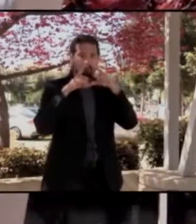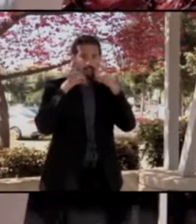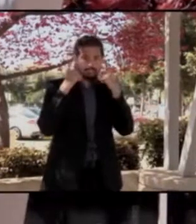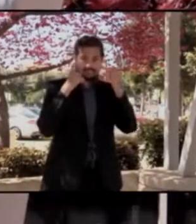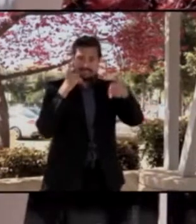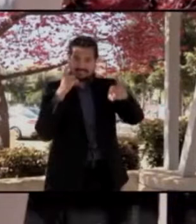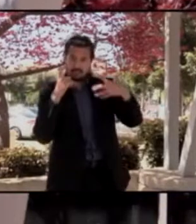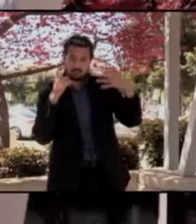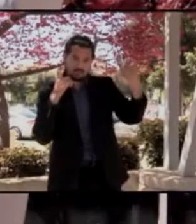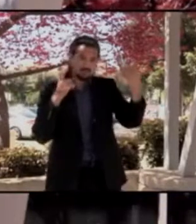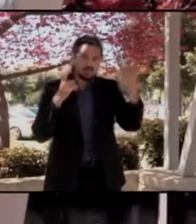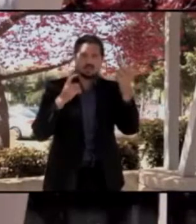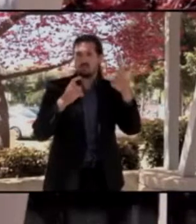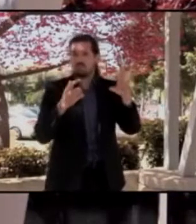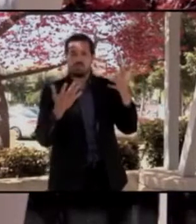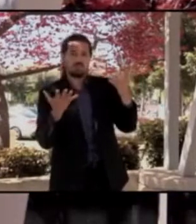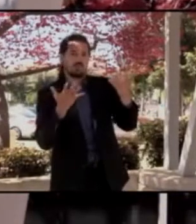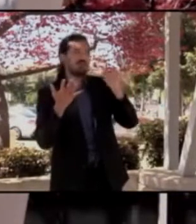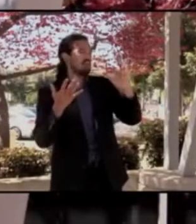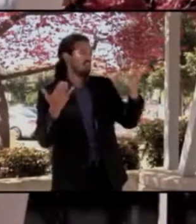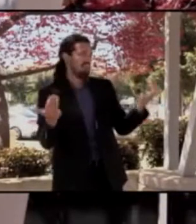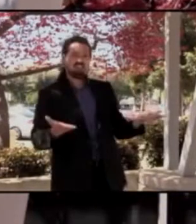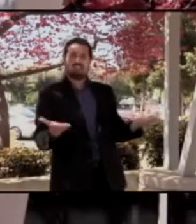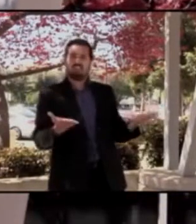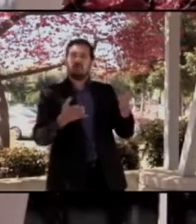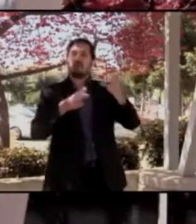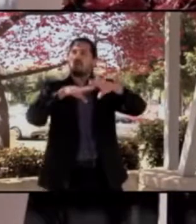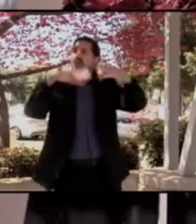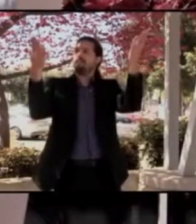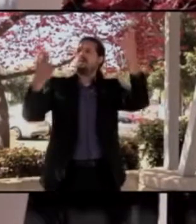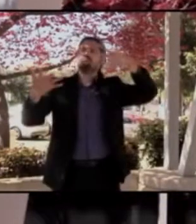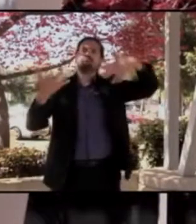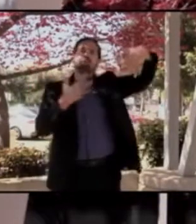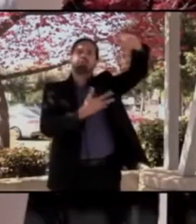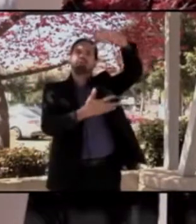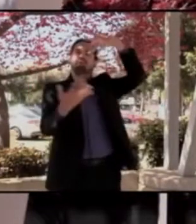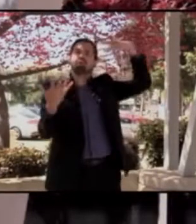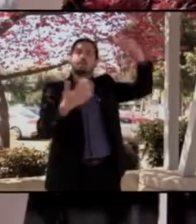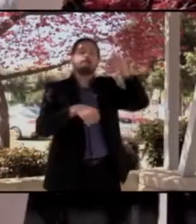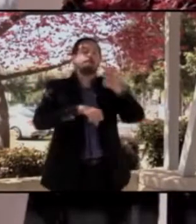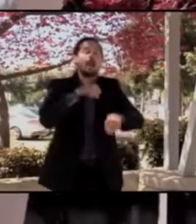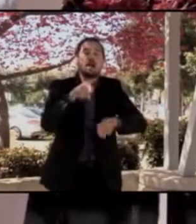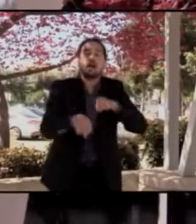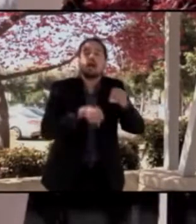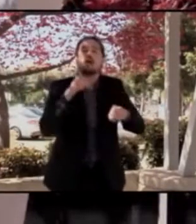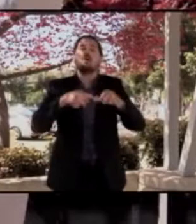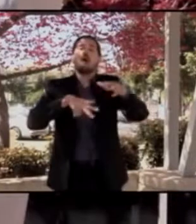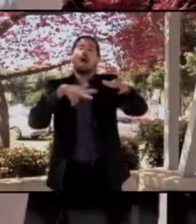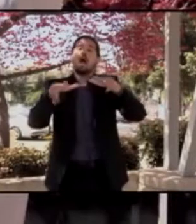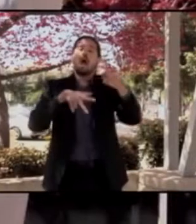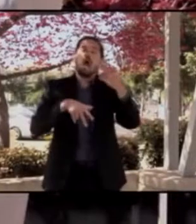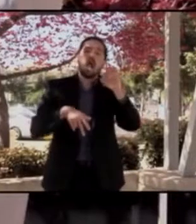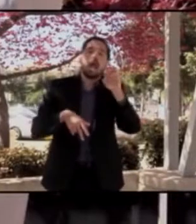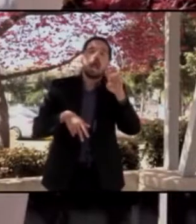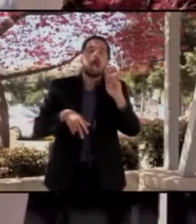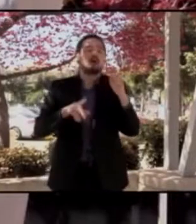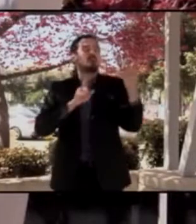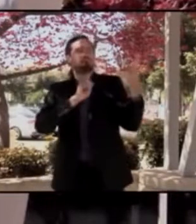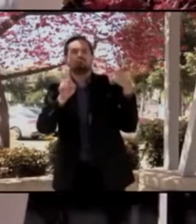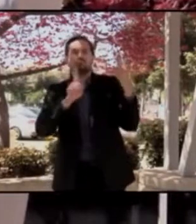open spaces such as parks and such, bike lanes and walking paths. What is your local guidance on that